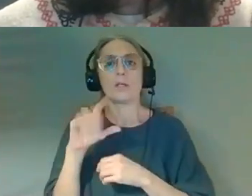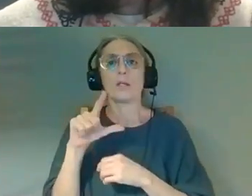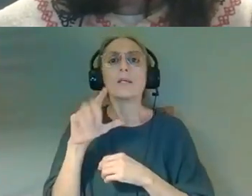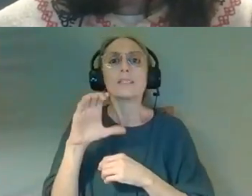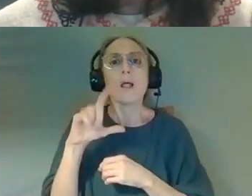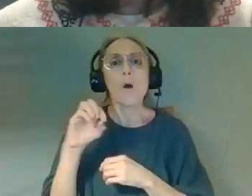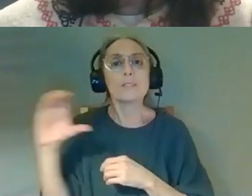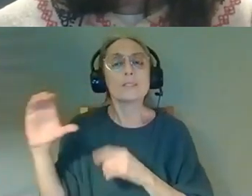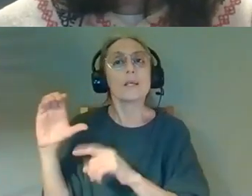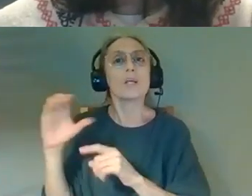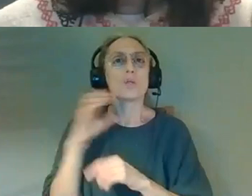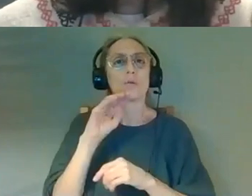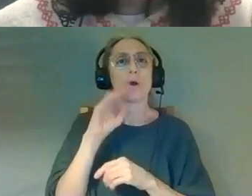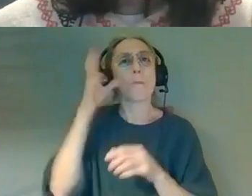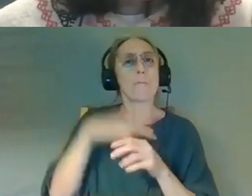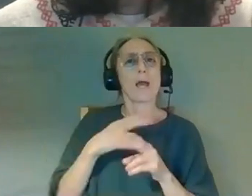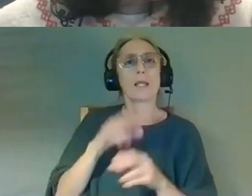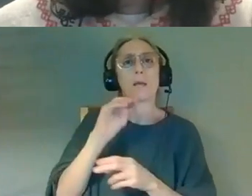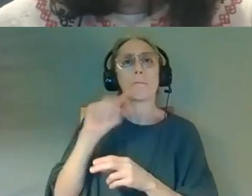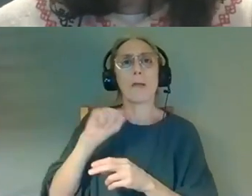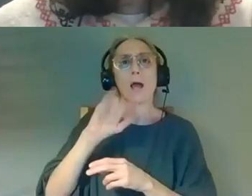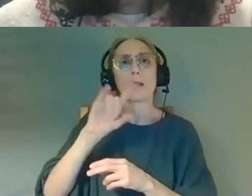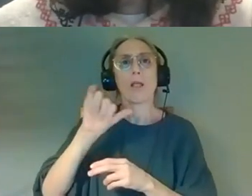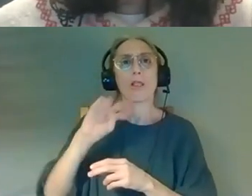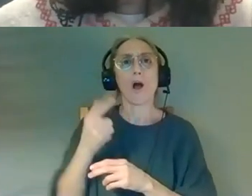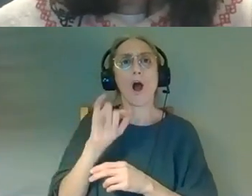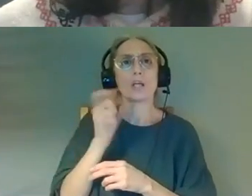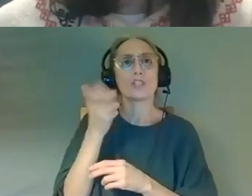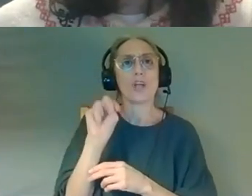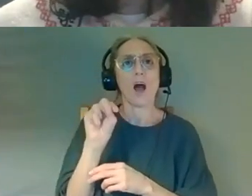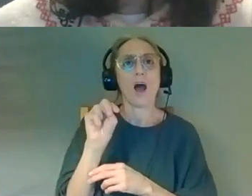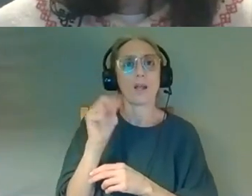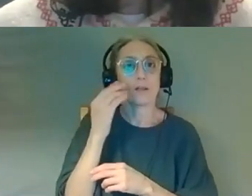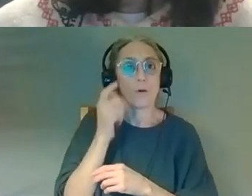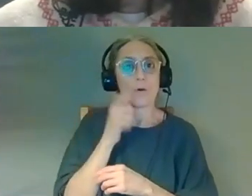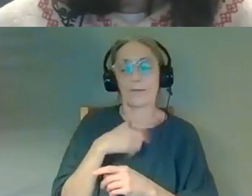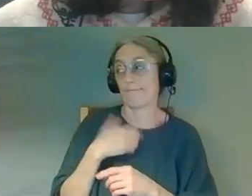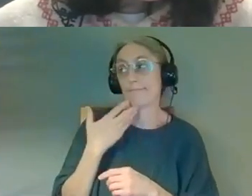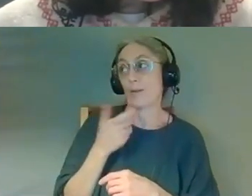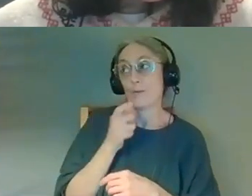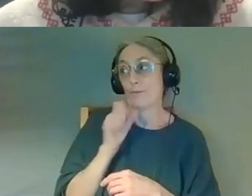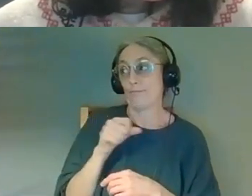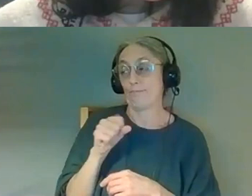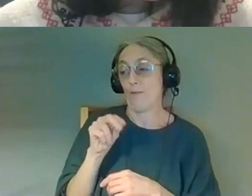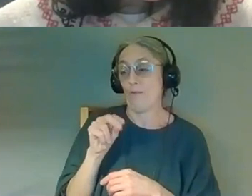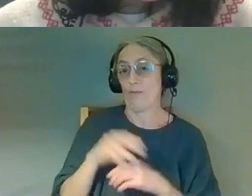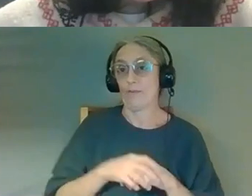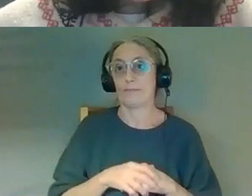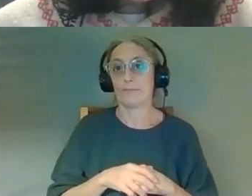Matt, do you know Matt Long John? No. You don't know Matt Long John? I don't, no.